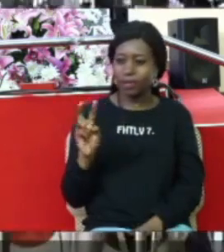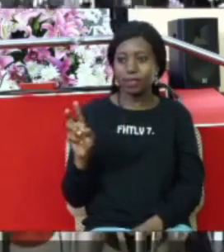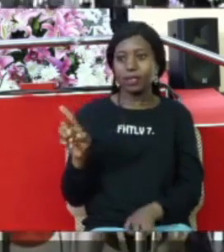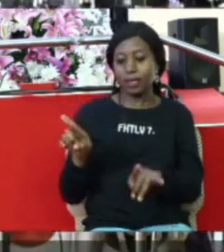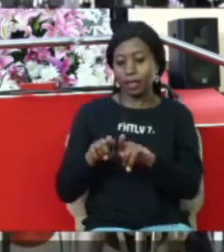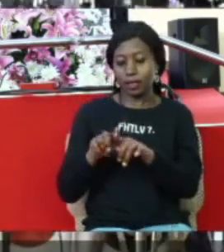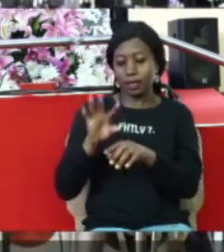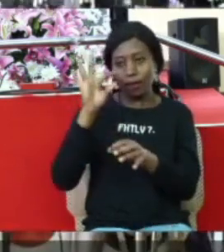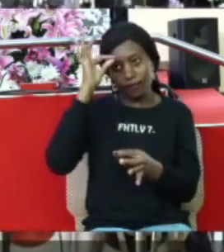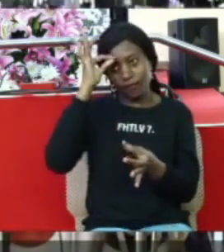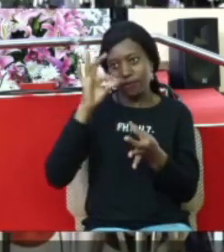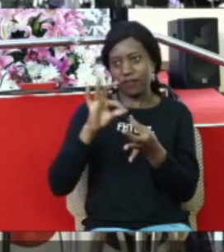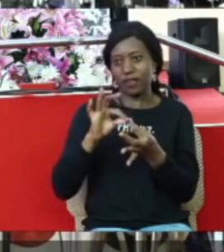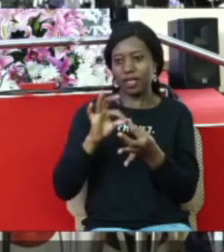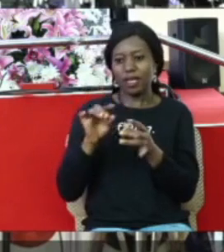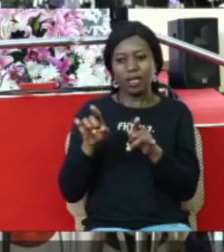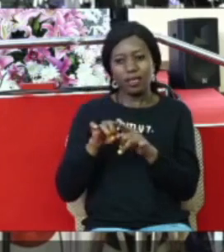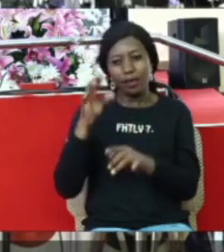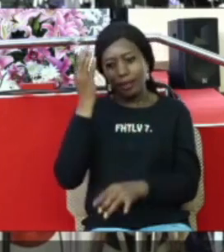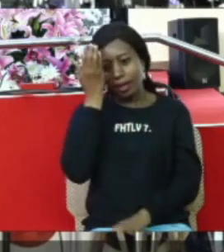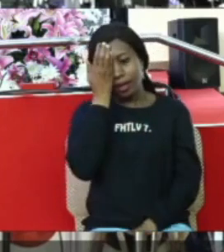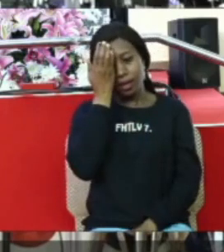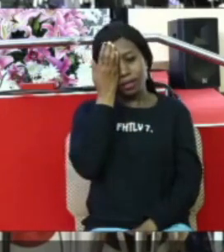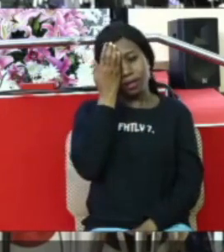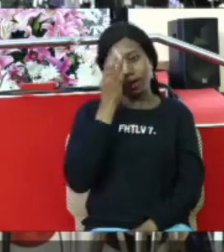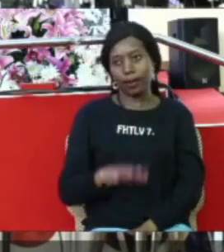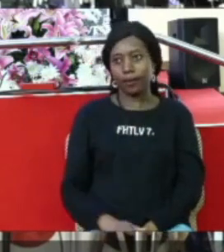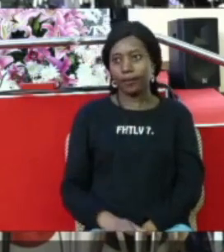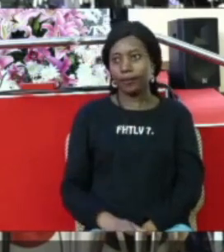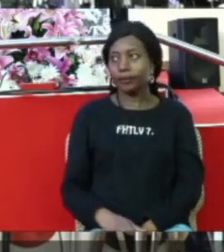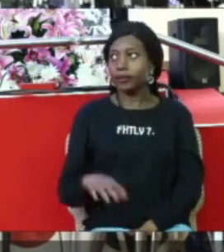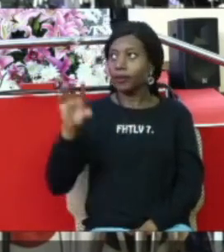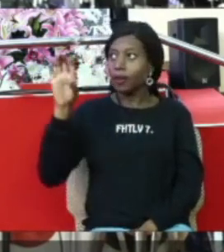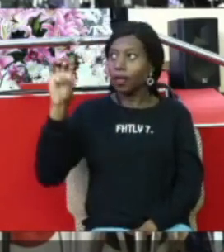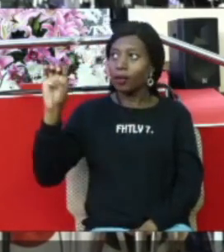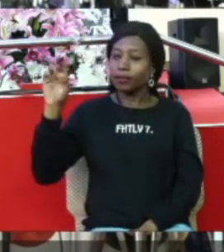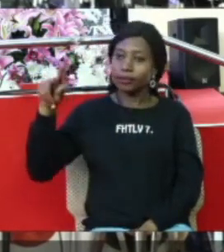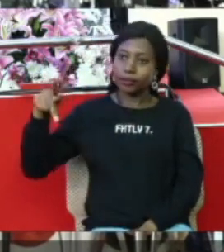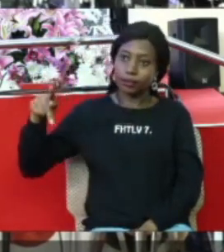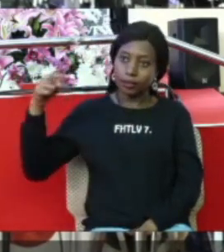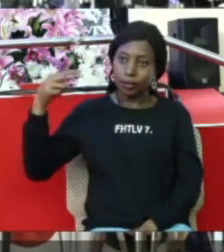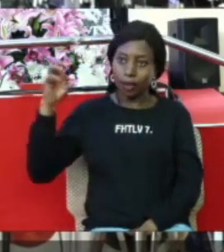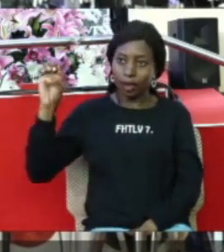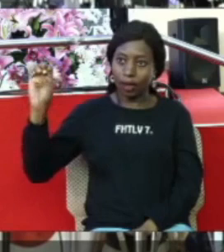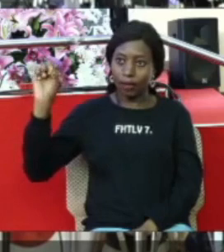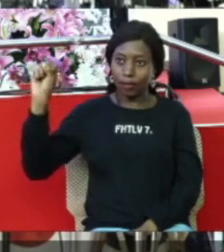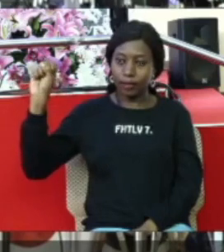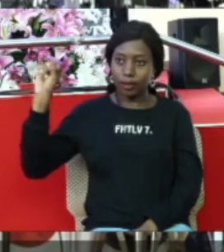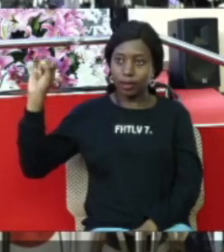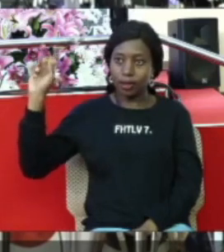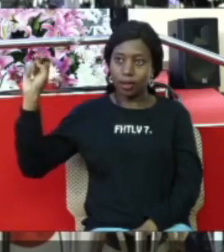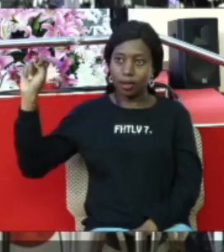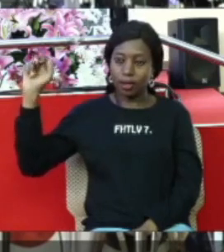Israel. The famous verse, Ephesians 3:20, now to him who is able to do immeasurably